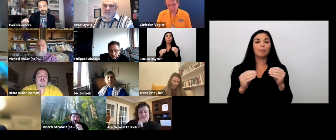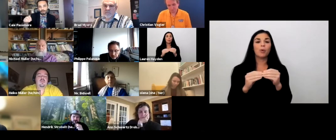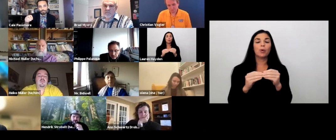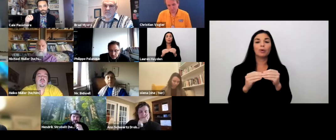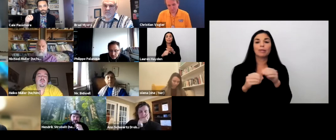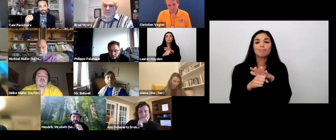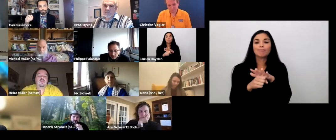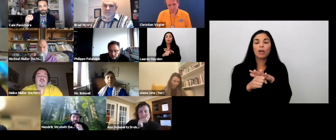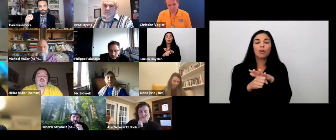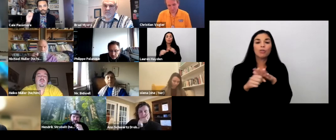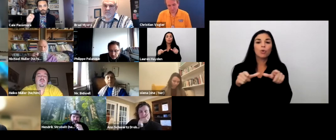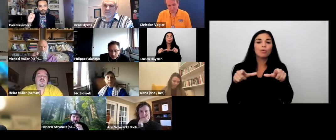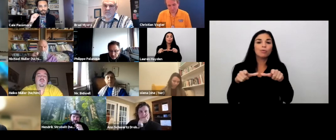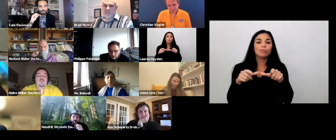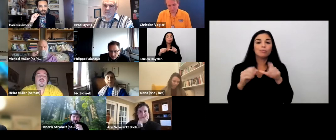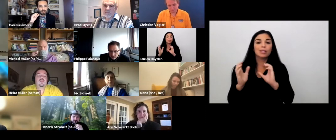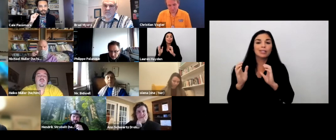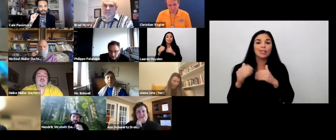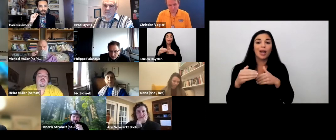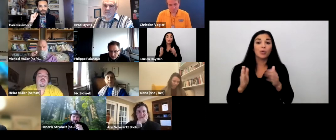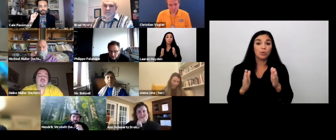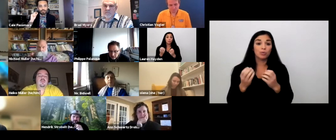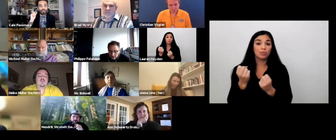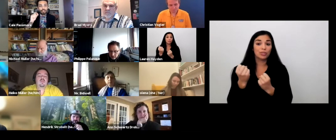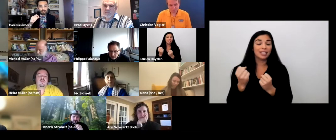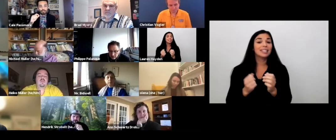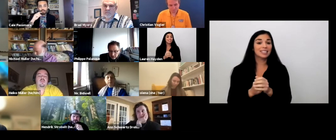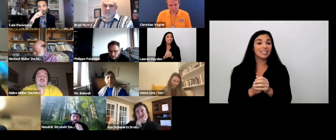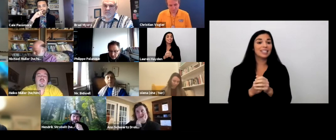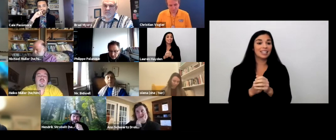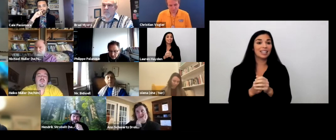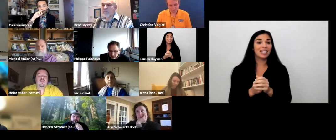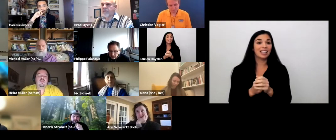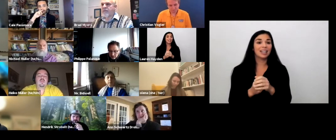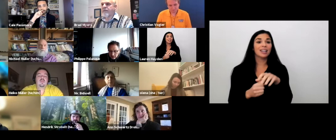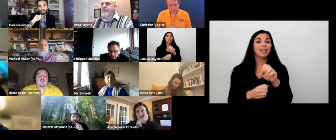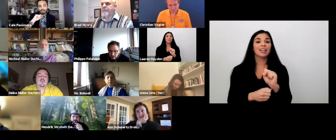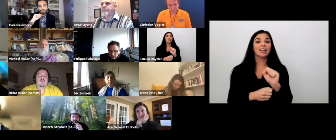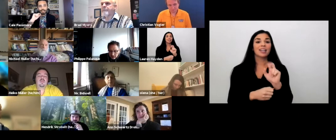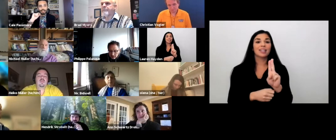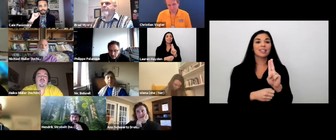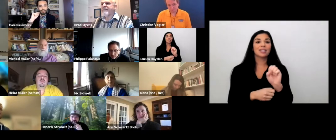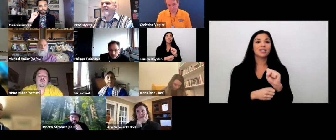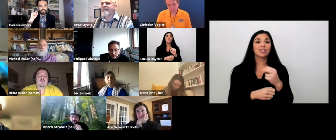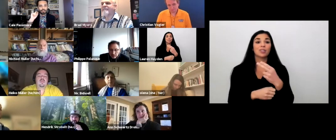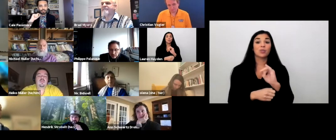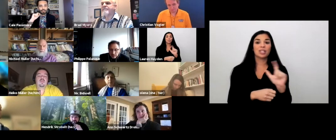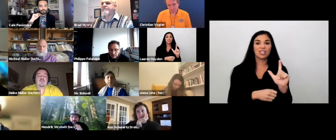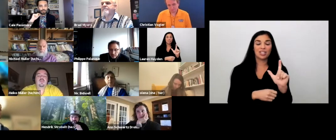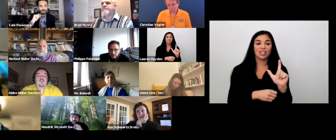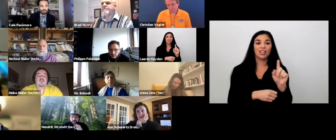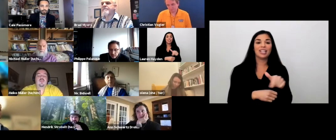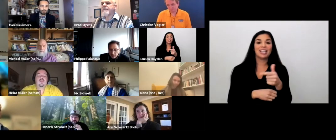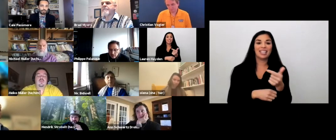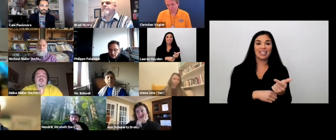strengthening. I won't continue because I see that Sushil has a hand up, and then I'll turn it